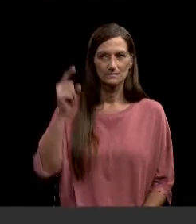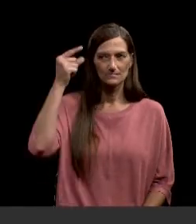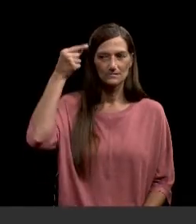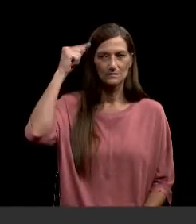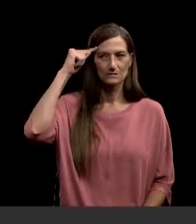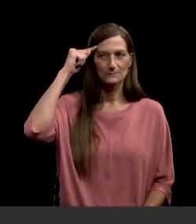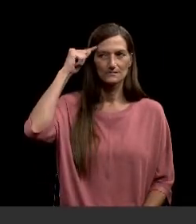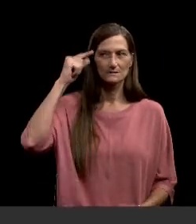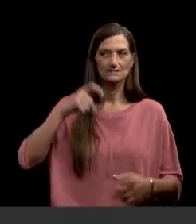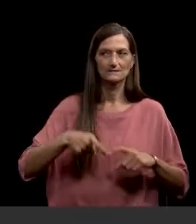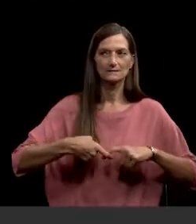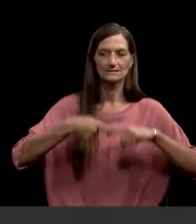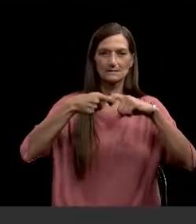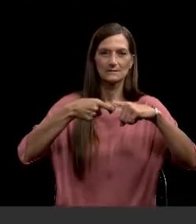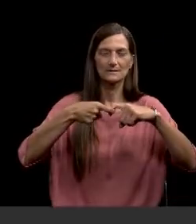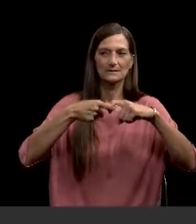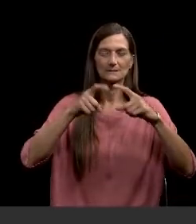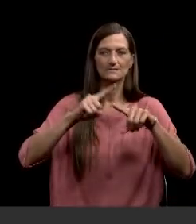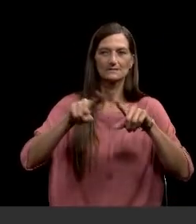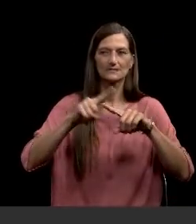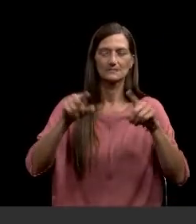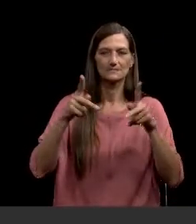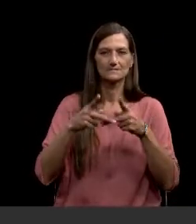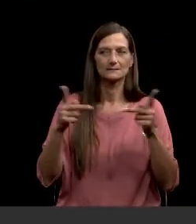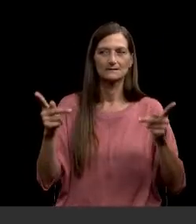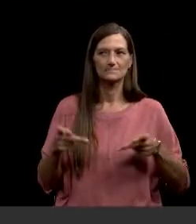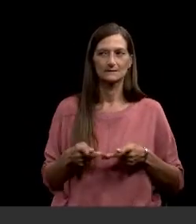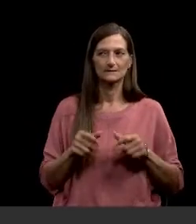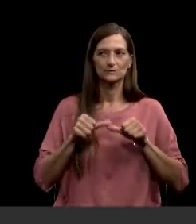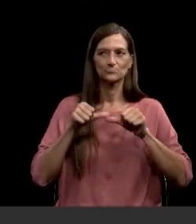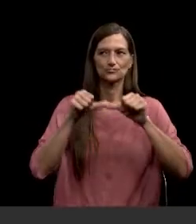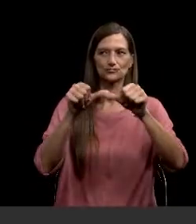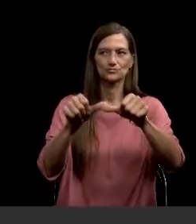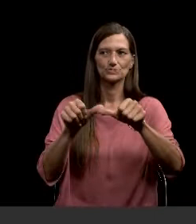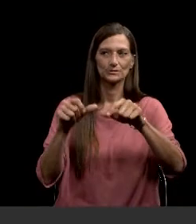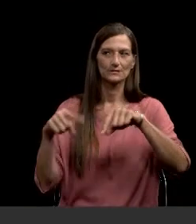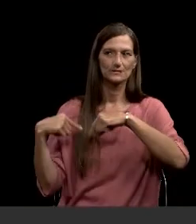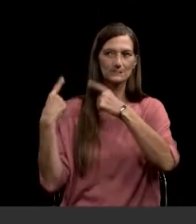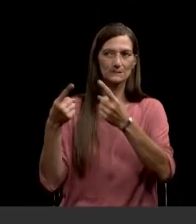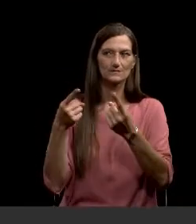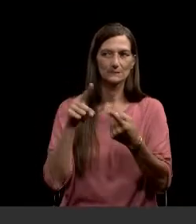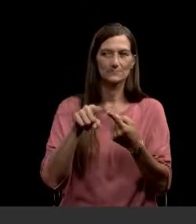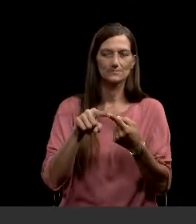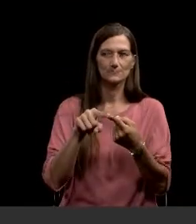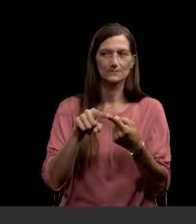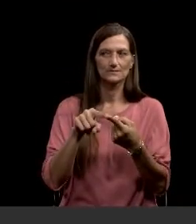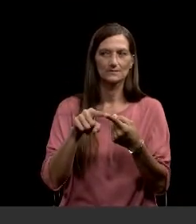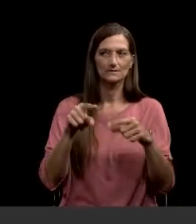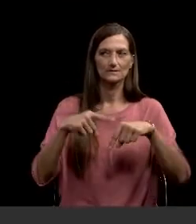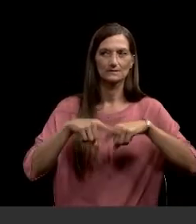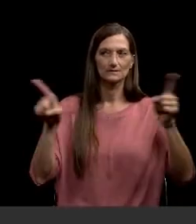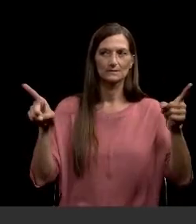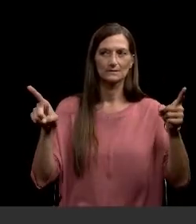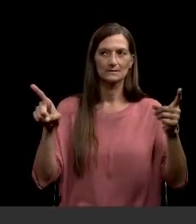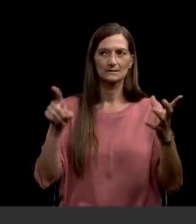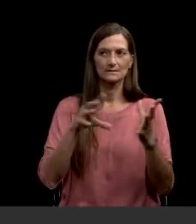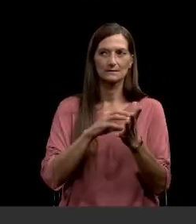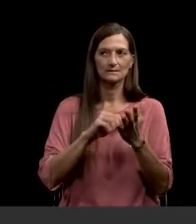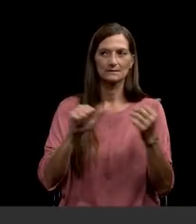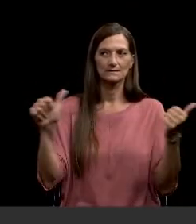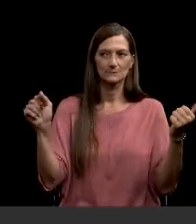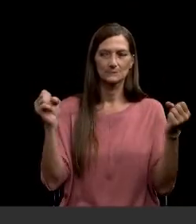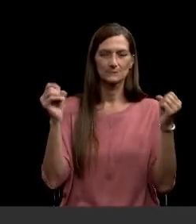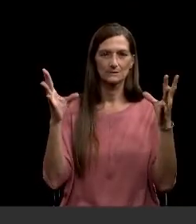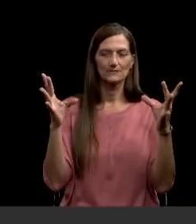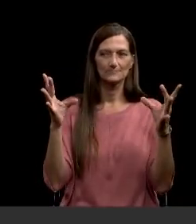notice, or until the state disaster declaration expires. In accordance with distancing guidelines, and while providing as much transparency